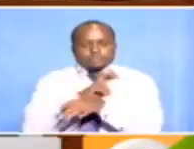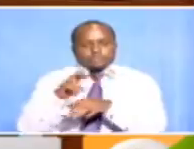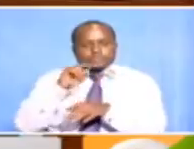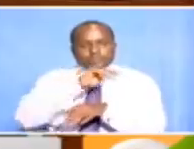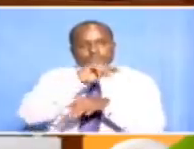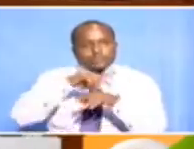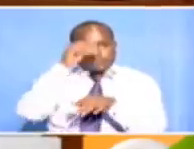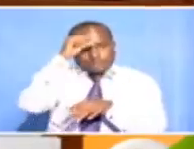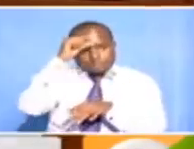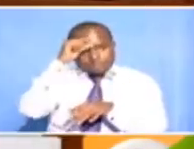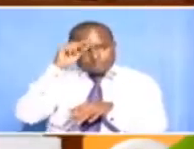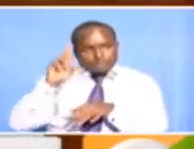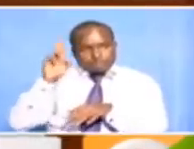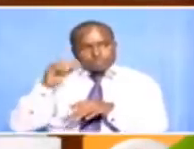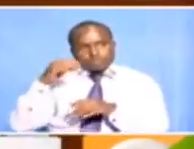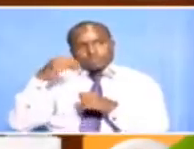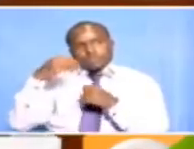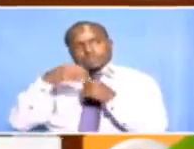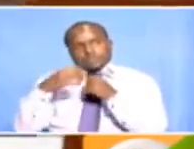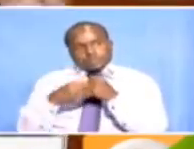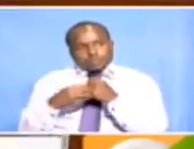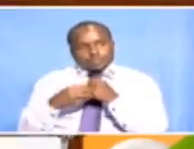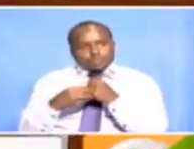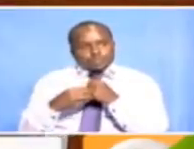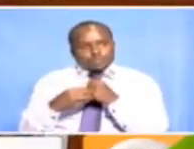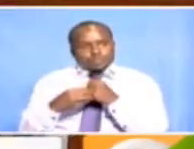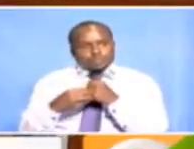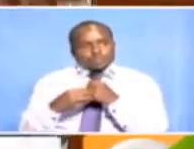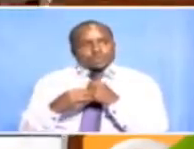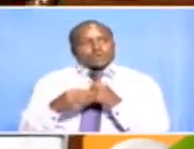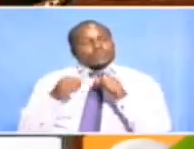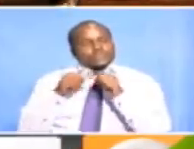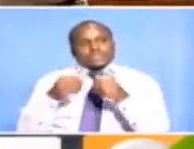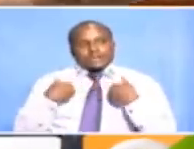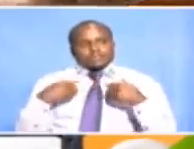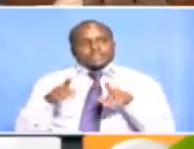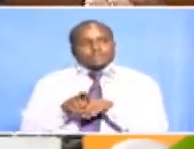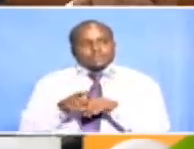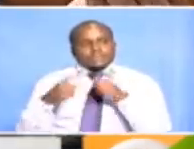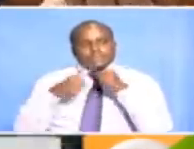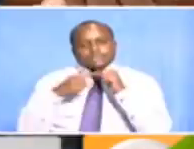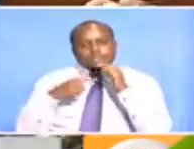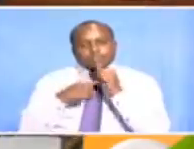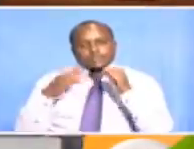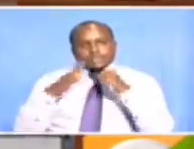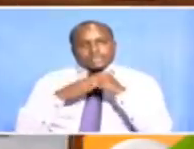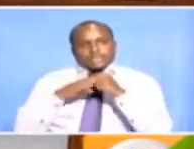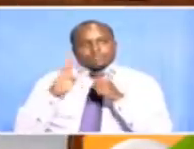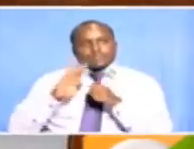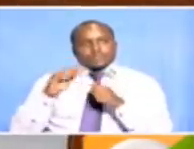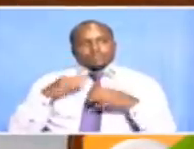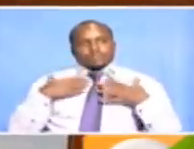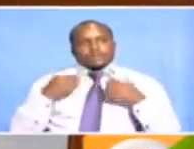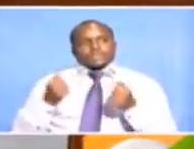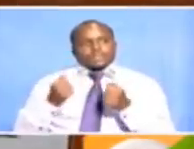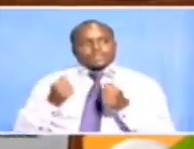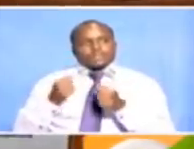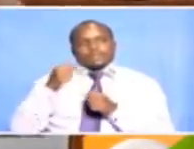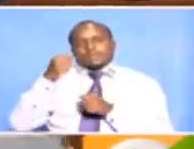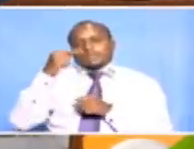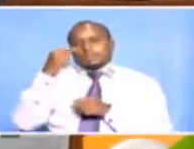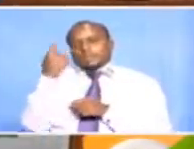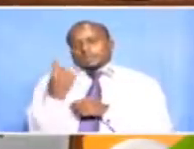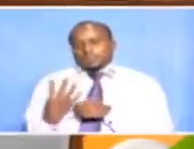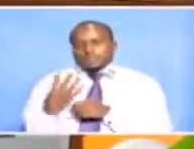Kenyatta, Governor Sonko, we are still very liquid. The 6.9 billion money for health, even a quarter of which we have not